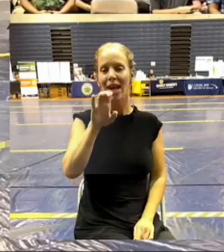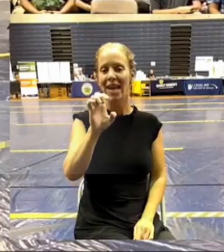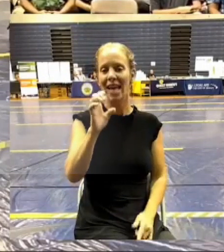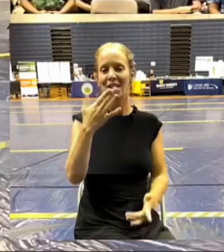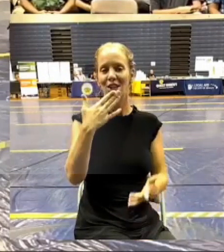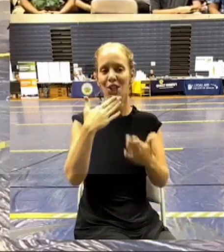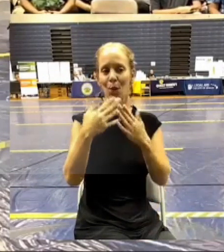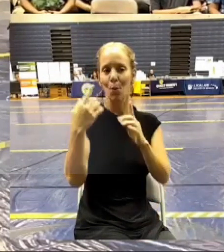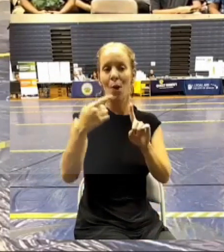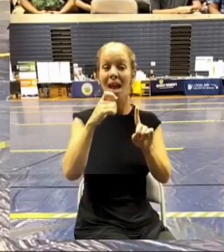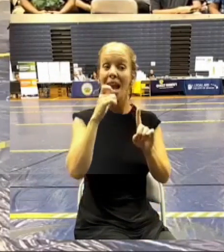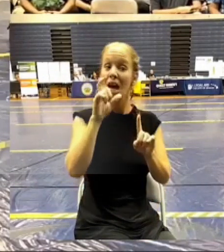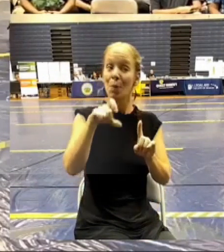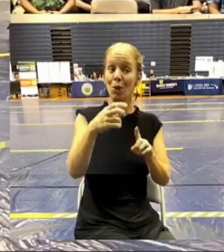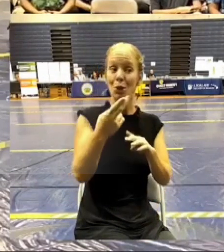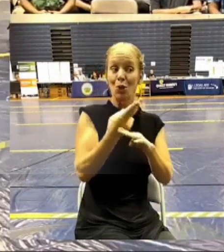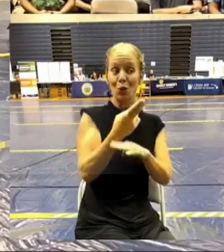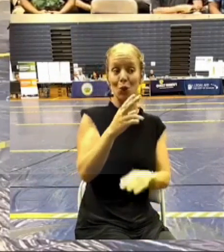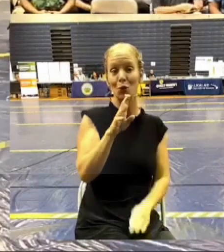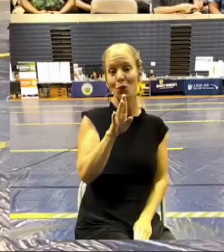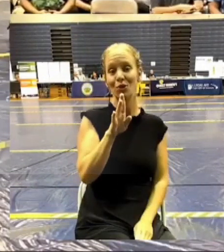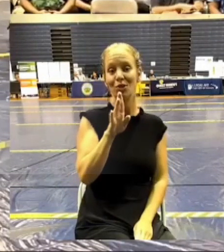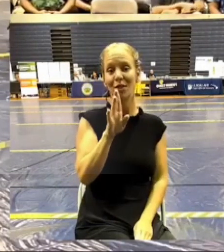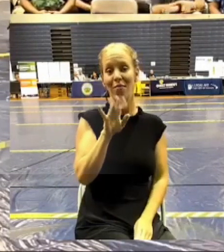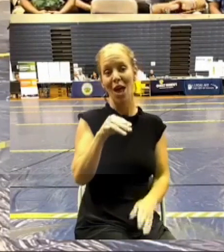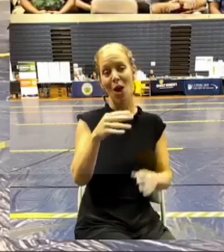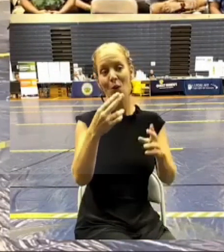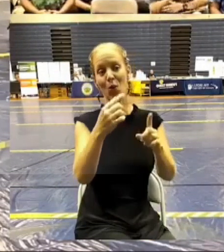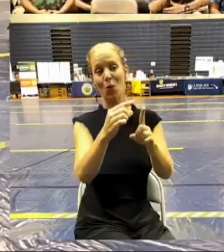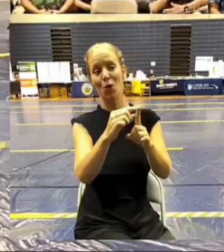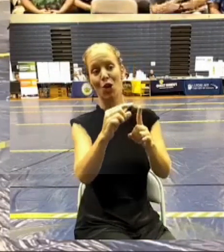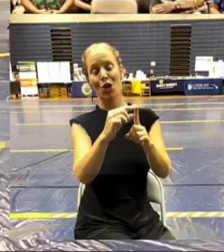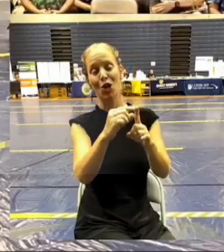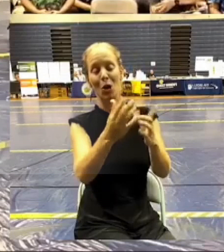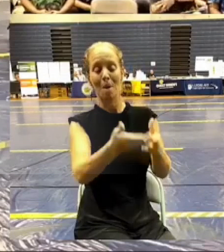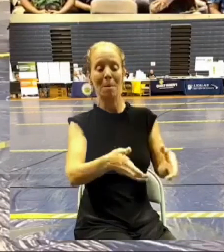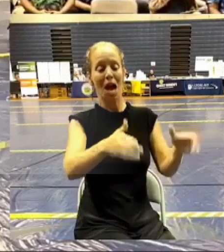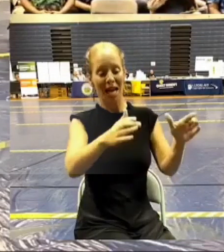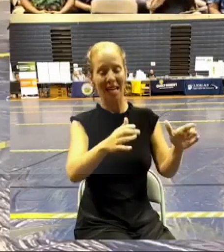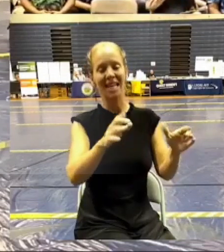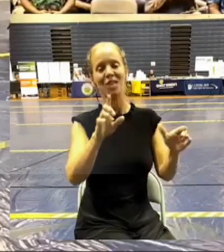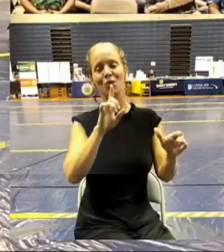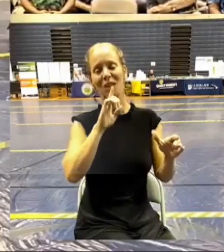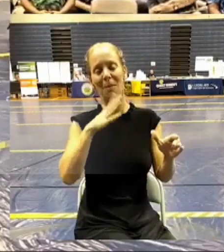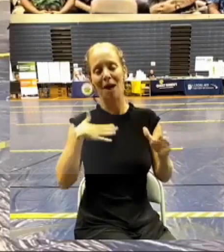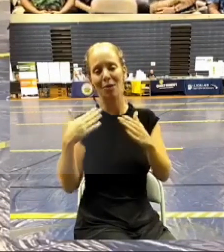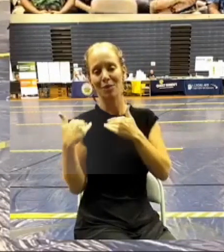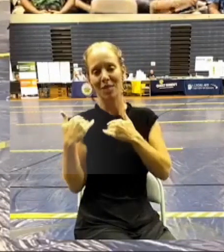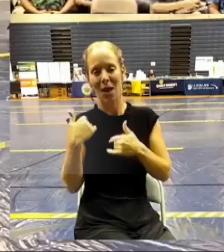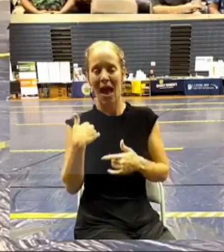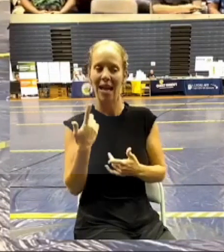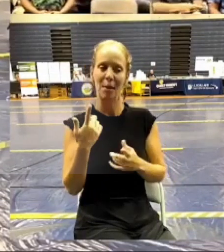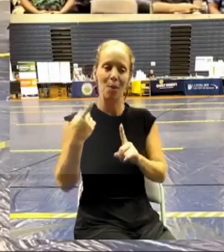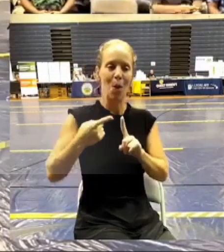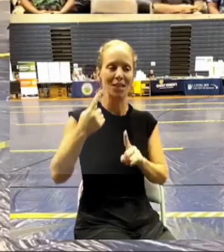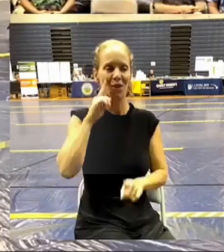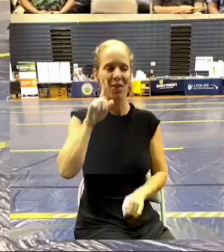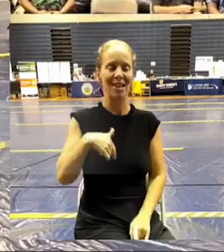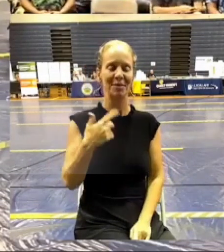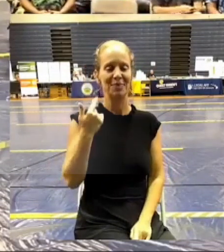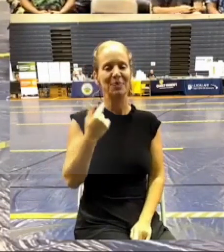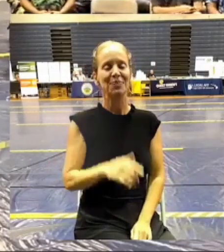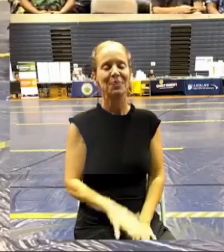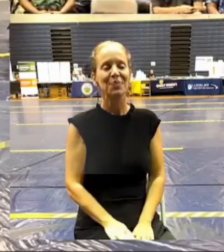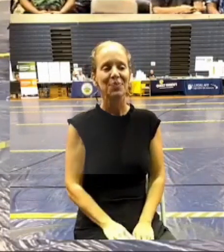we're not supposed to use the word bucket. Thank you. Anyway, I wanted to just give you guys an update on things